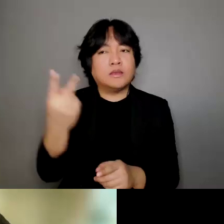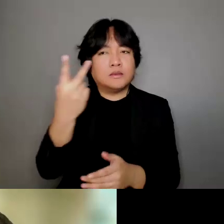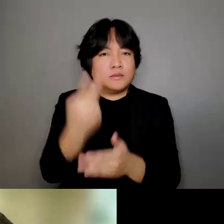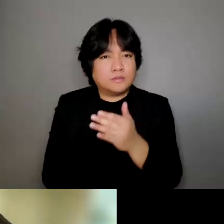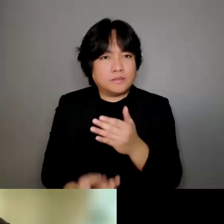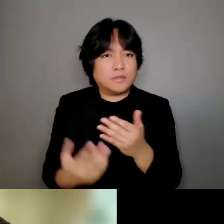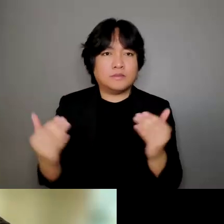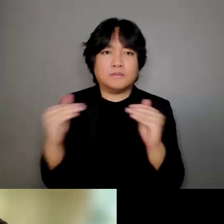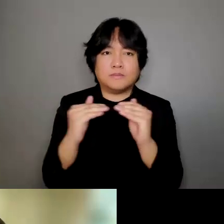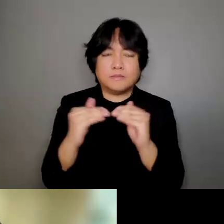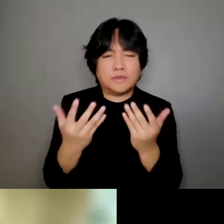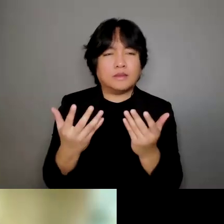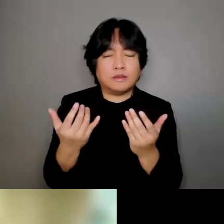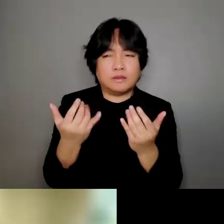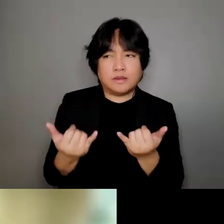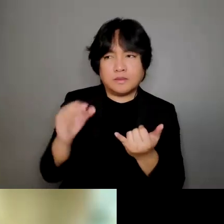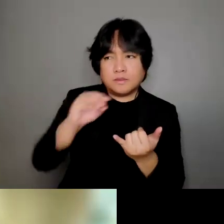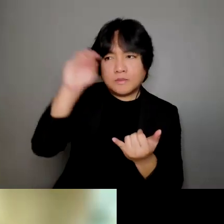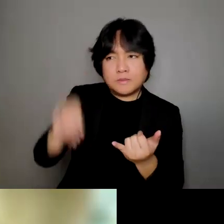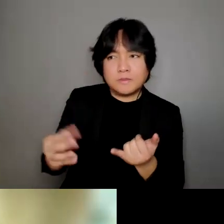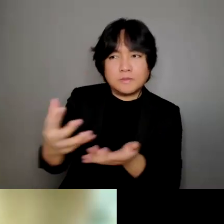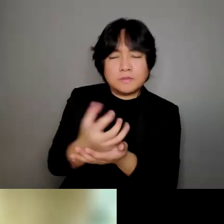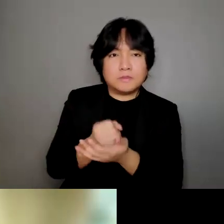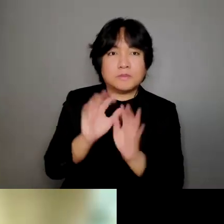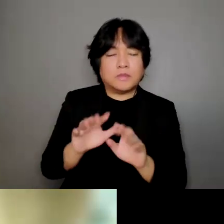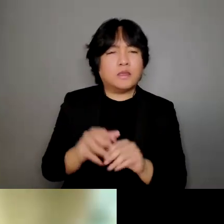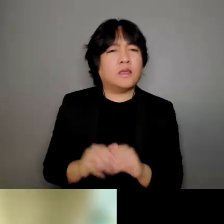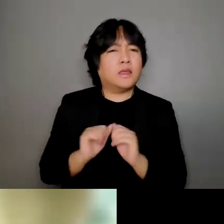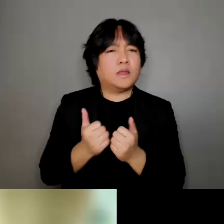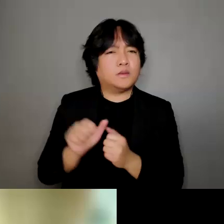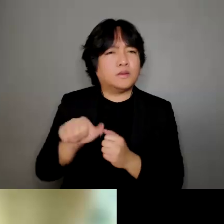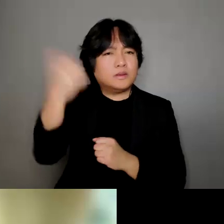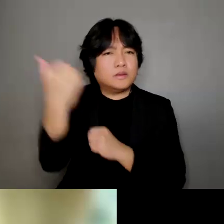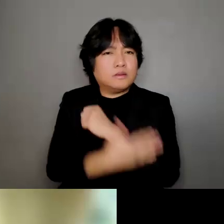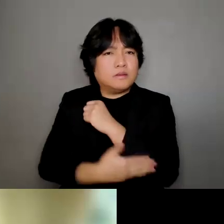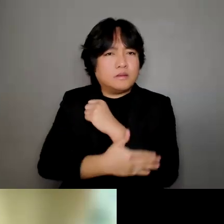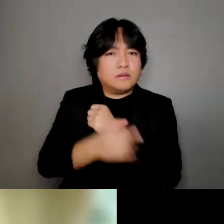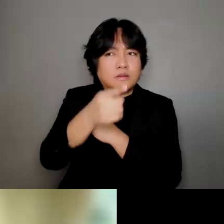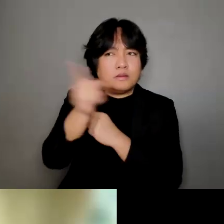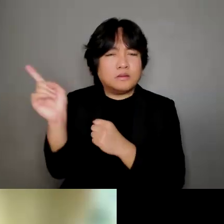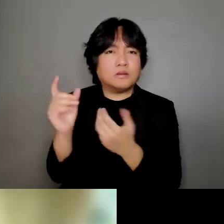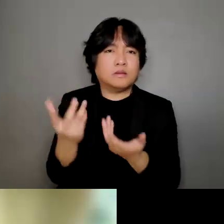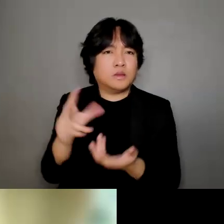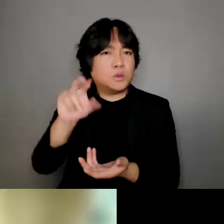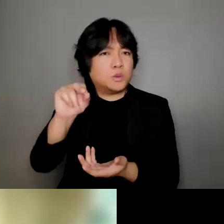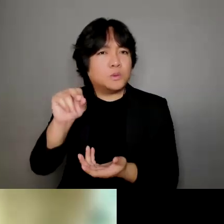ng statistics. Pero paano naman yung mga countries that do need the resources but rank